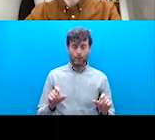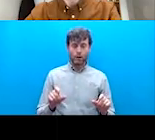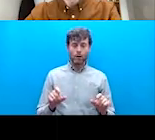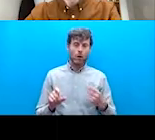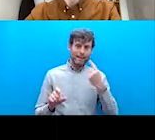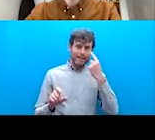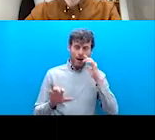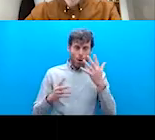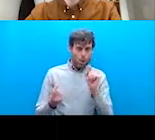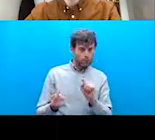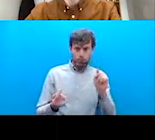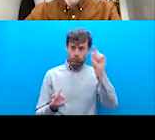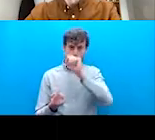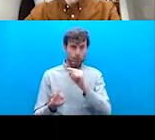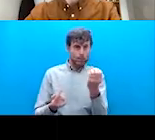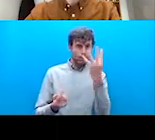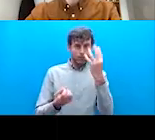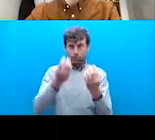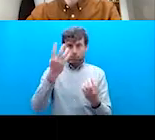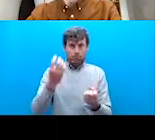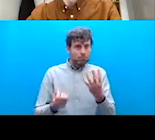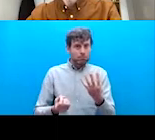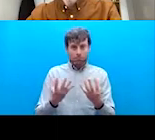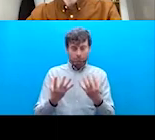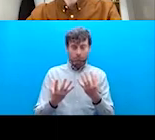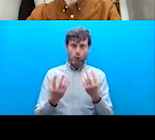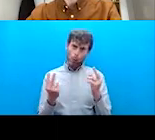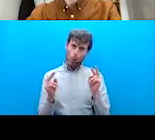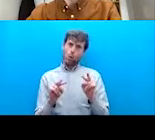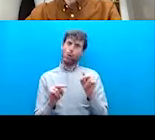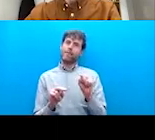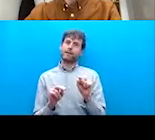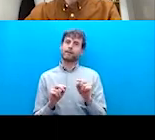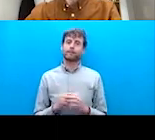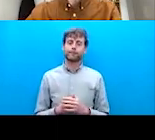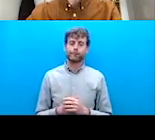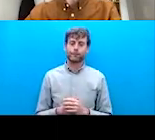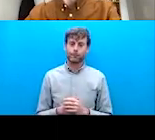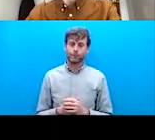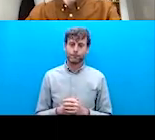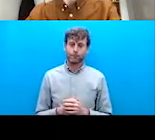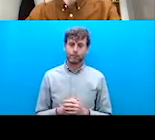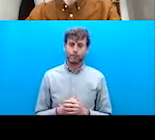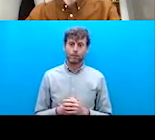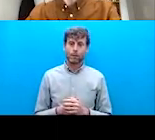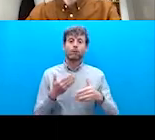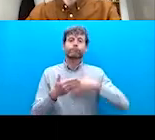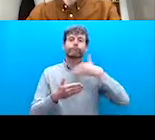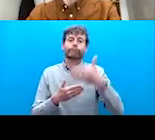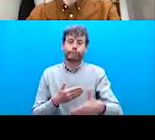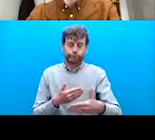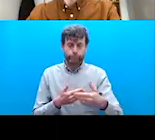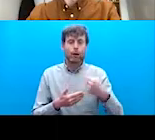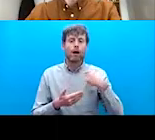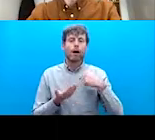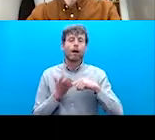later components, the P600 and the SAN. Now, in what follows, I will first present